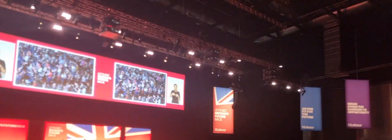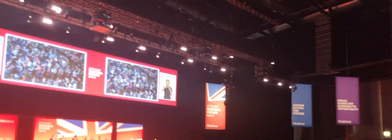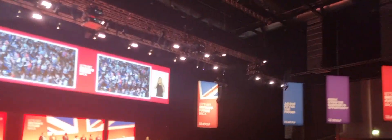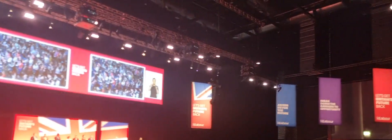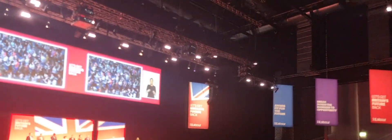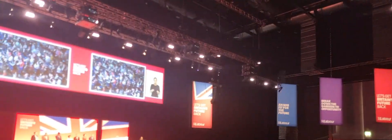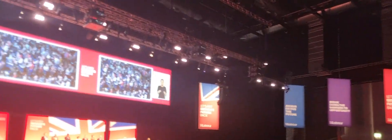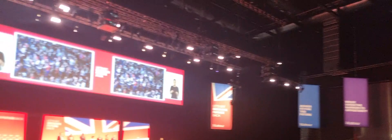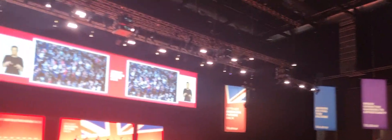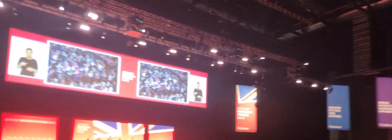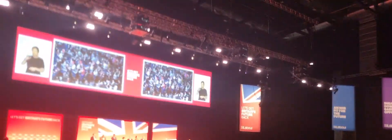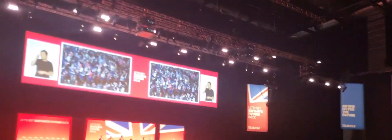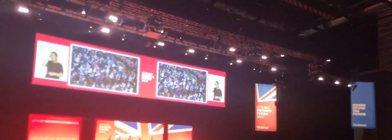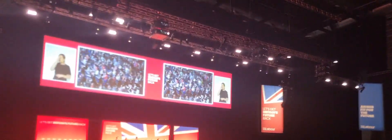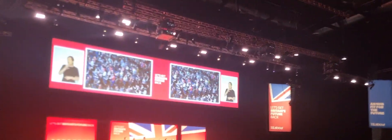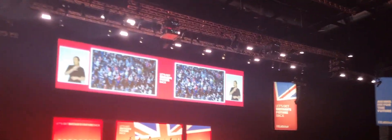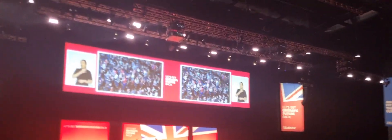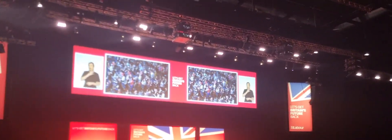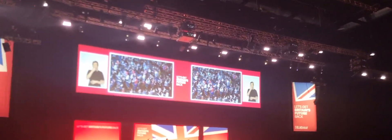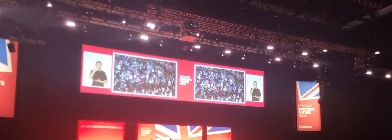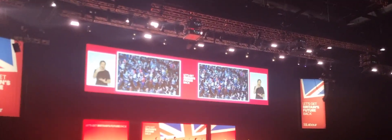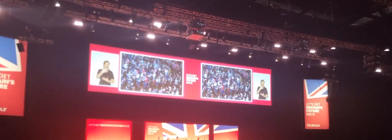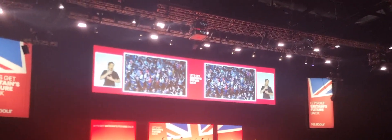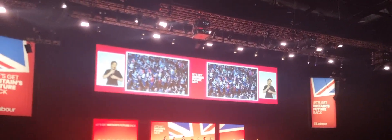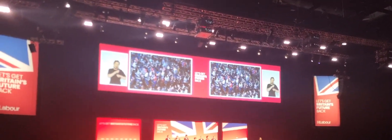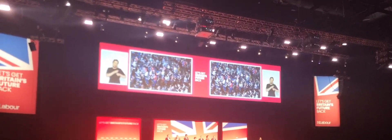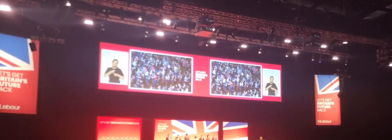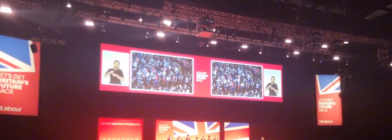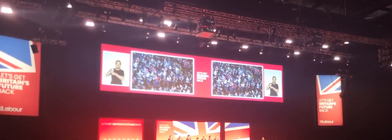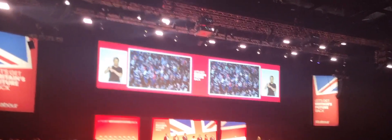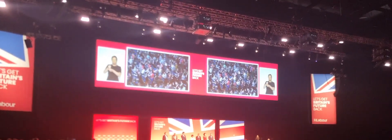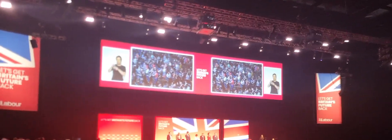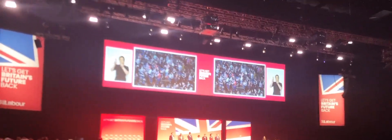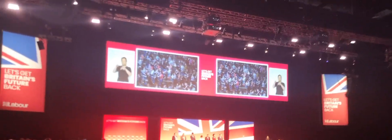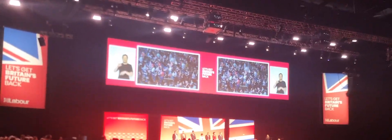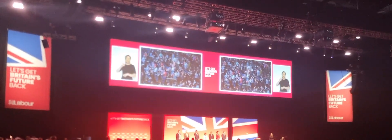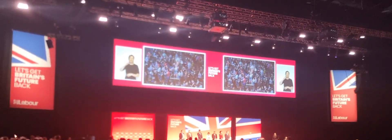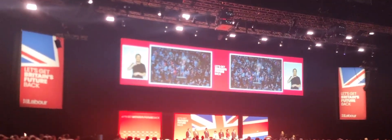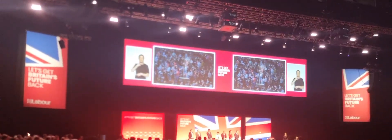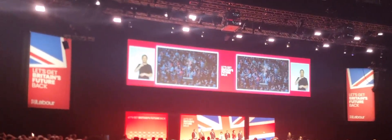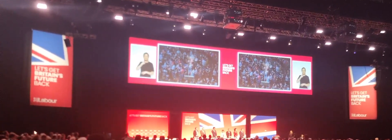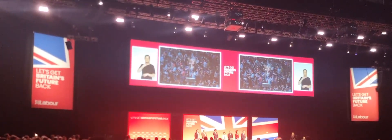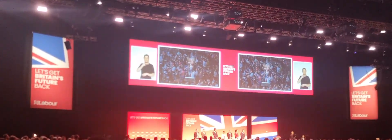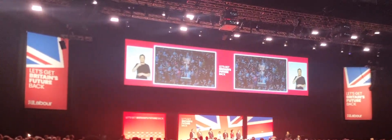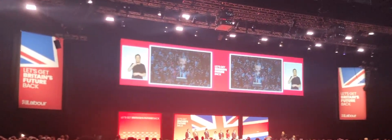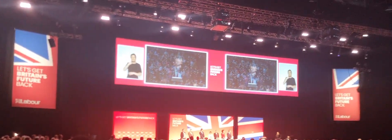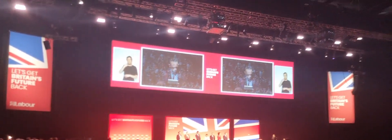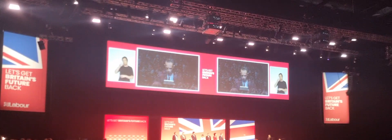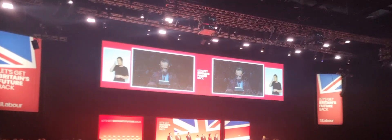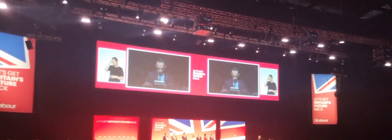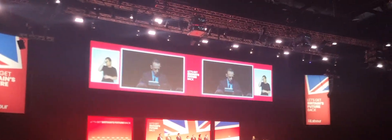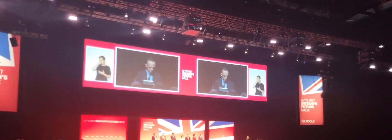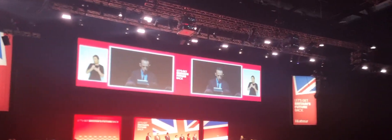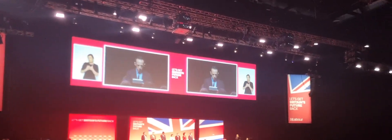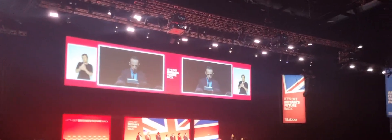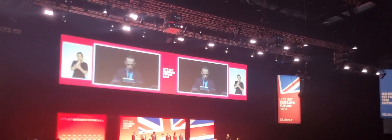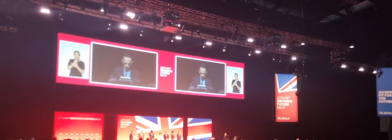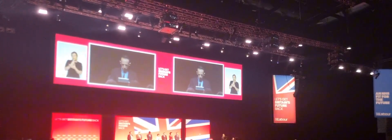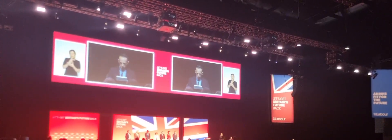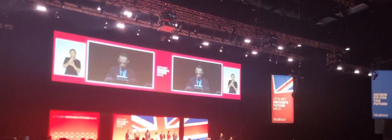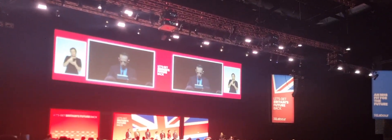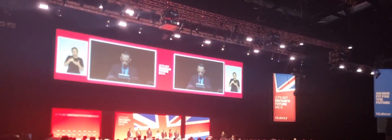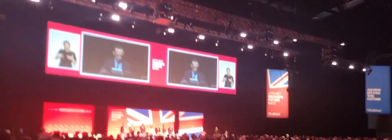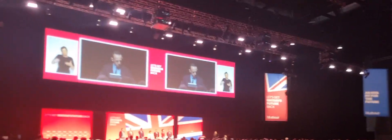Come dungeons dark, oh gallows grim, this song shall be our